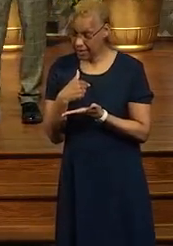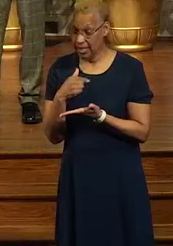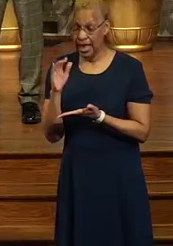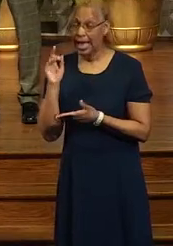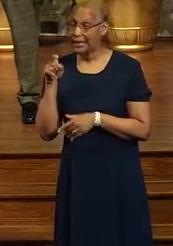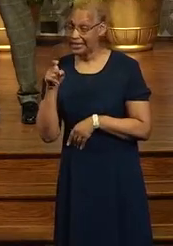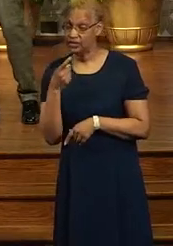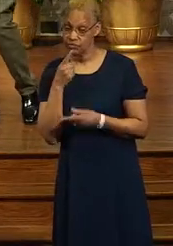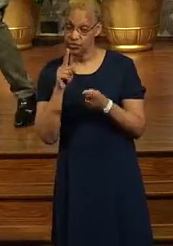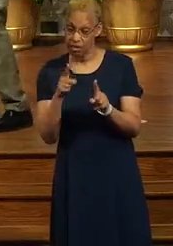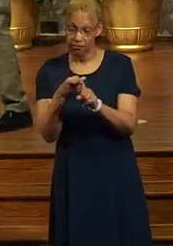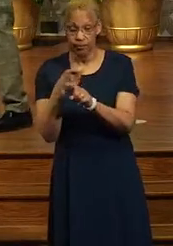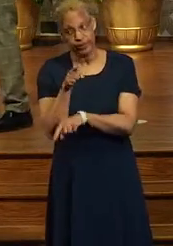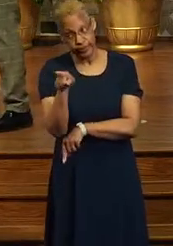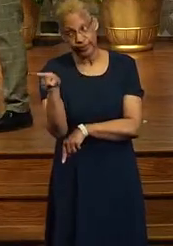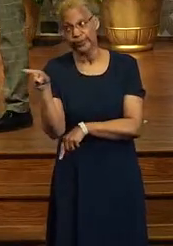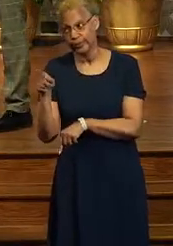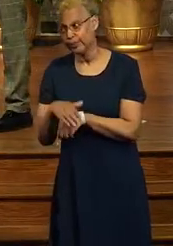response from you